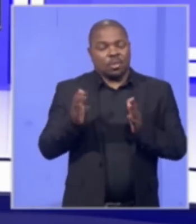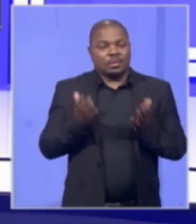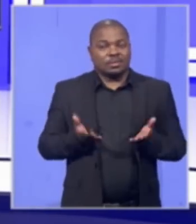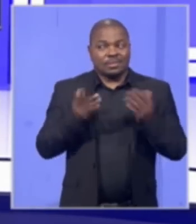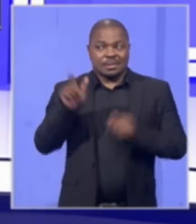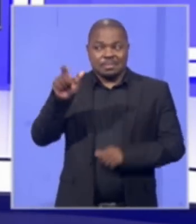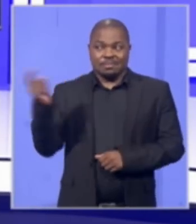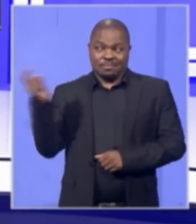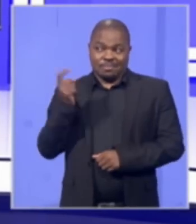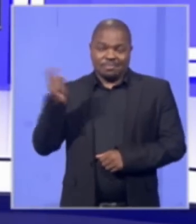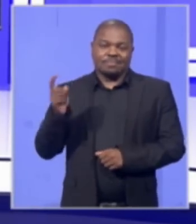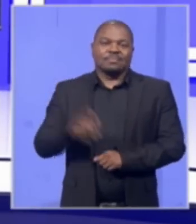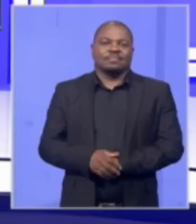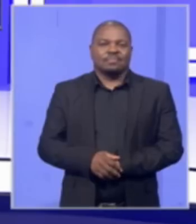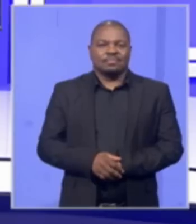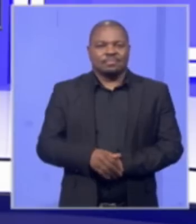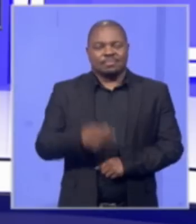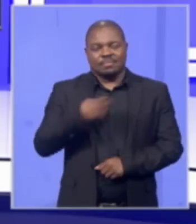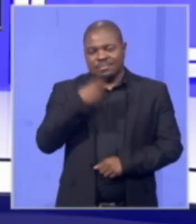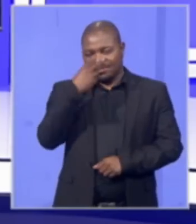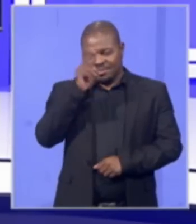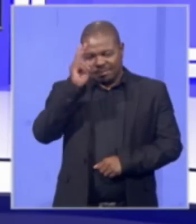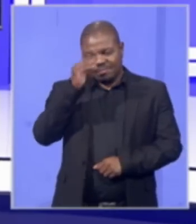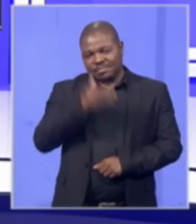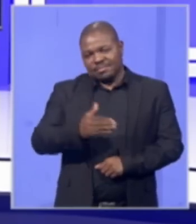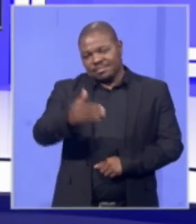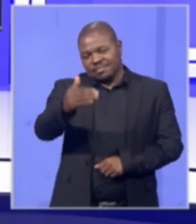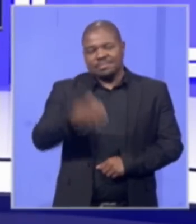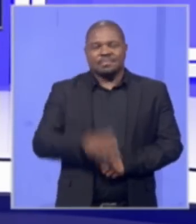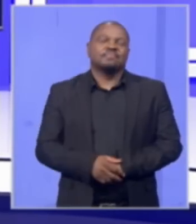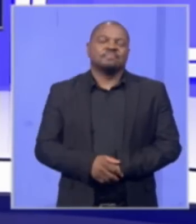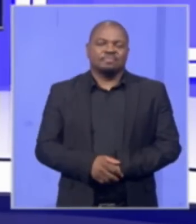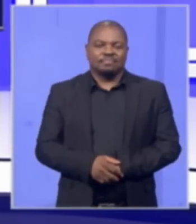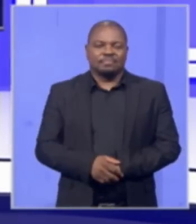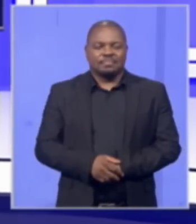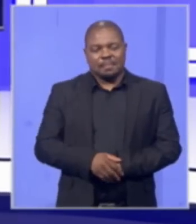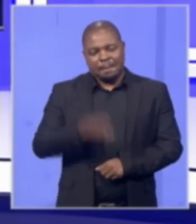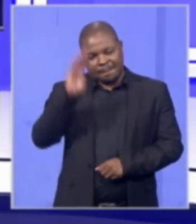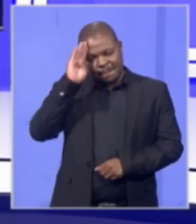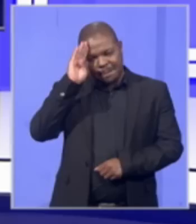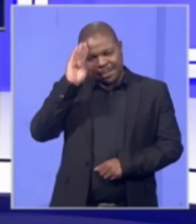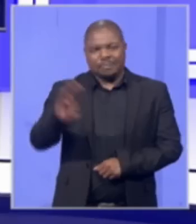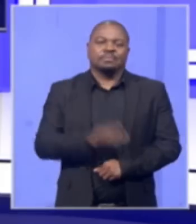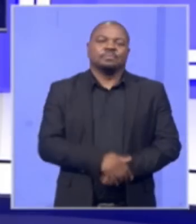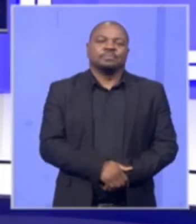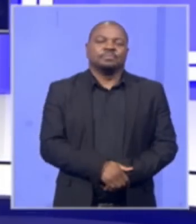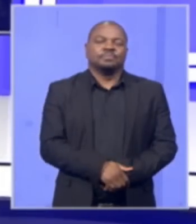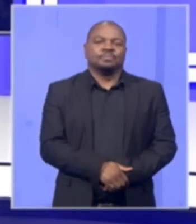ponelopele ya maemo a bosa fitlha nako e latelang wetso pula.